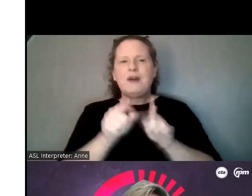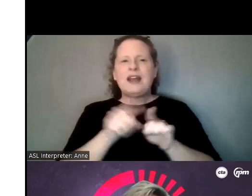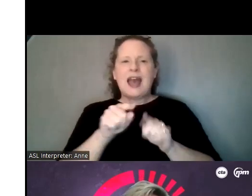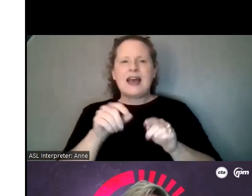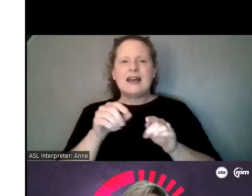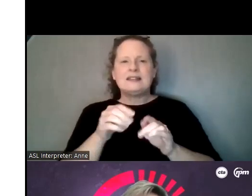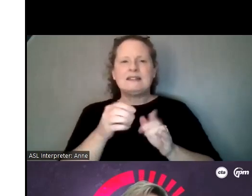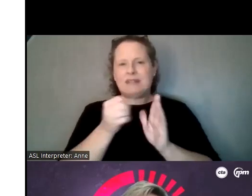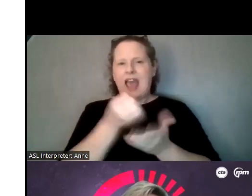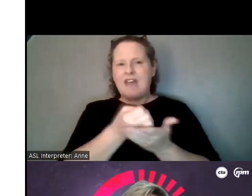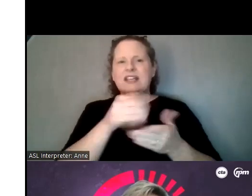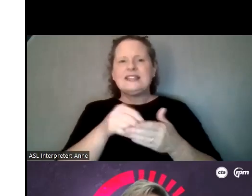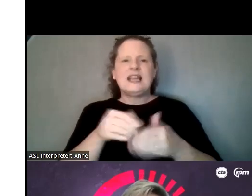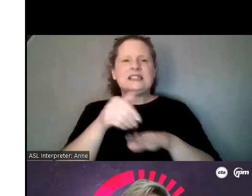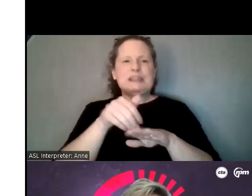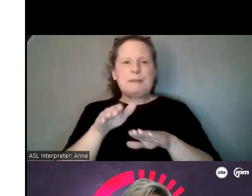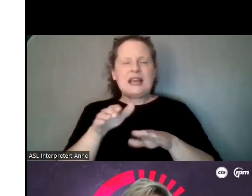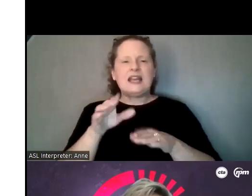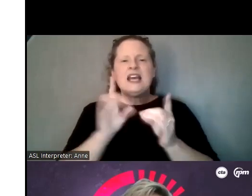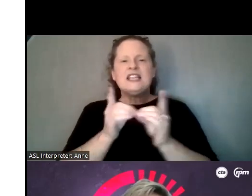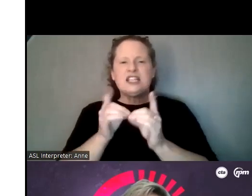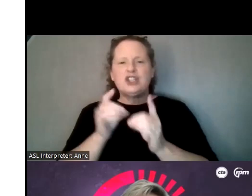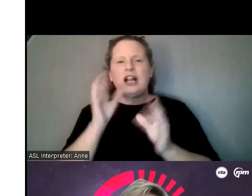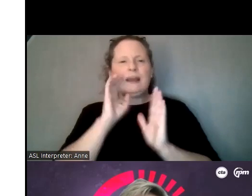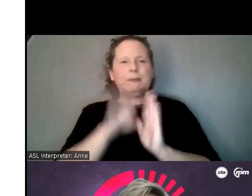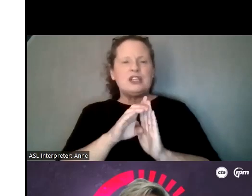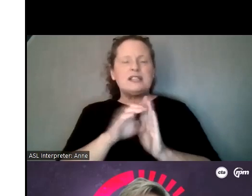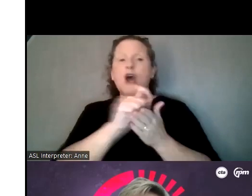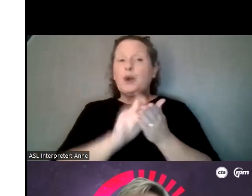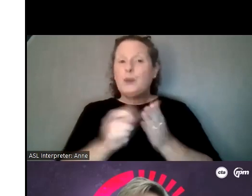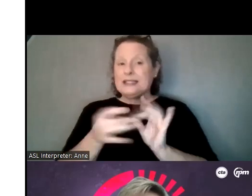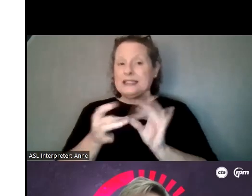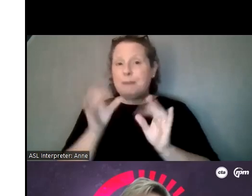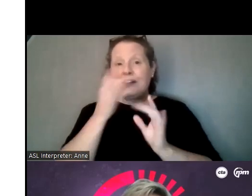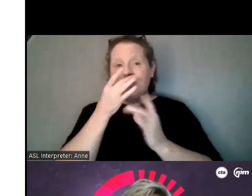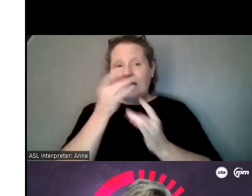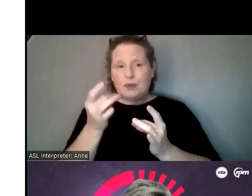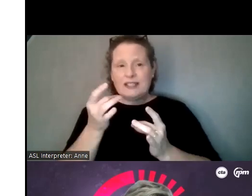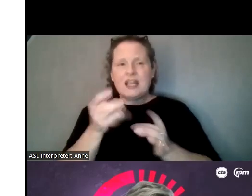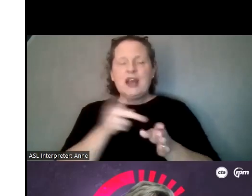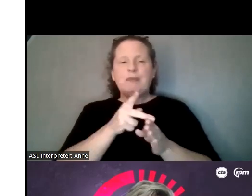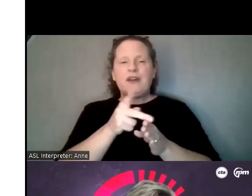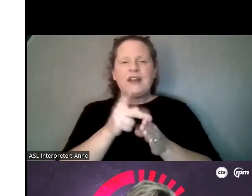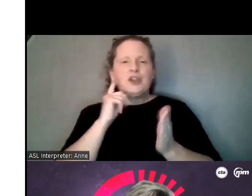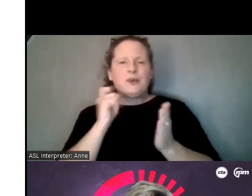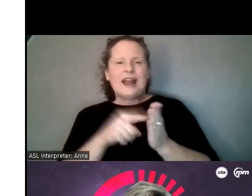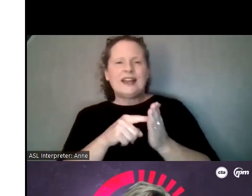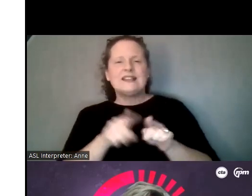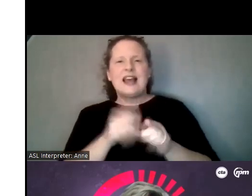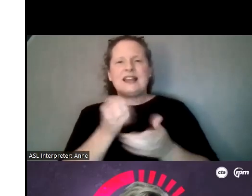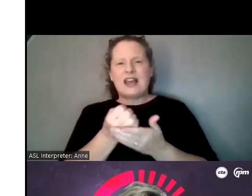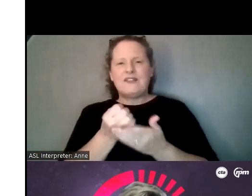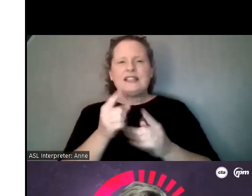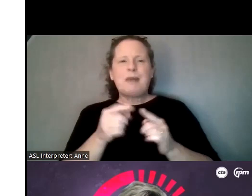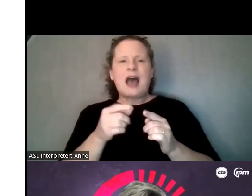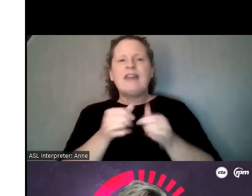digital images, a written statement of interest, professional recognition as evidenced by awards, honors,